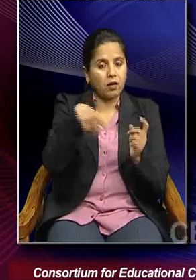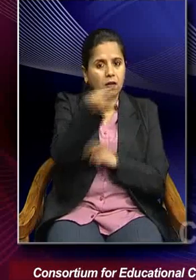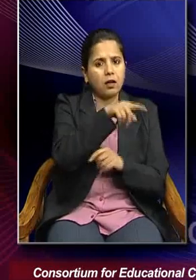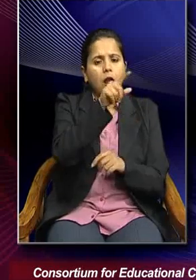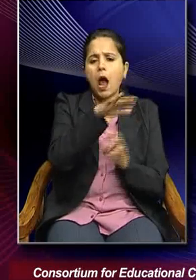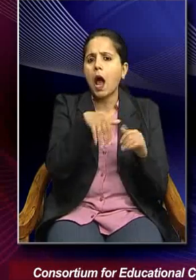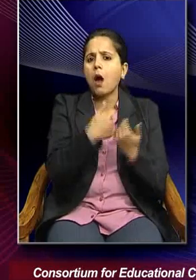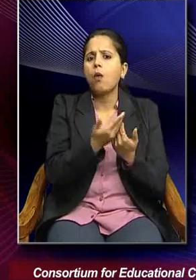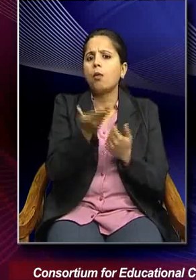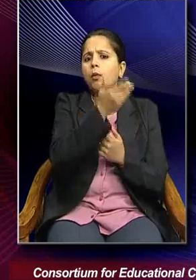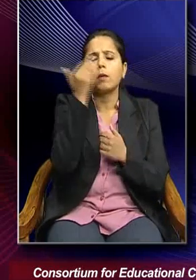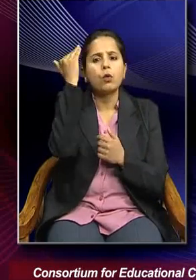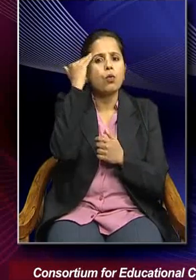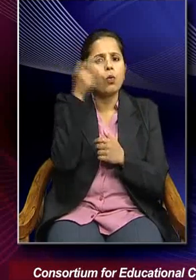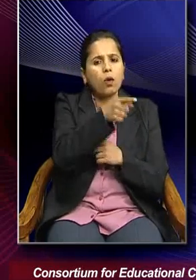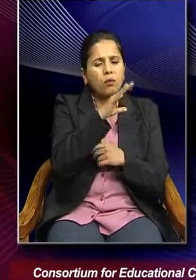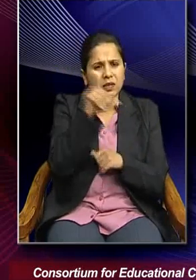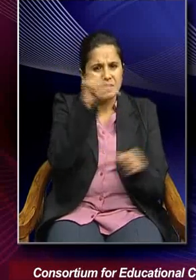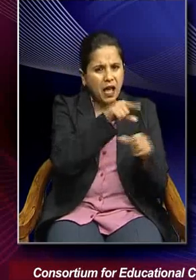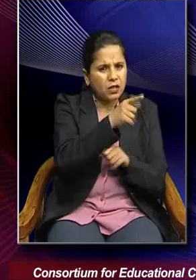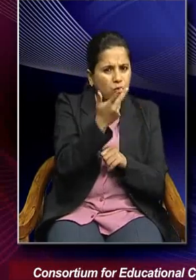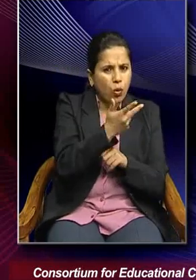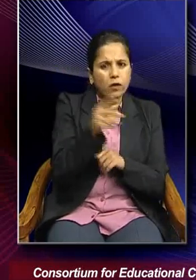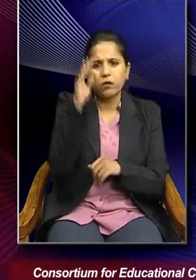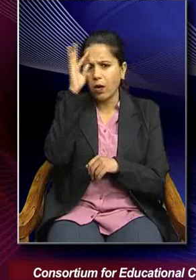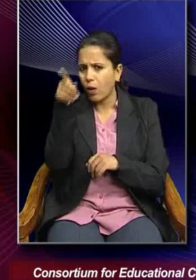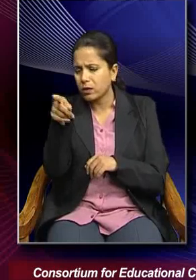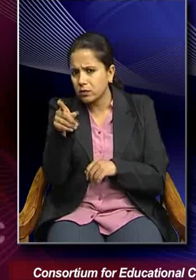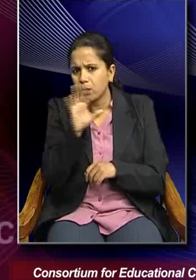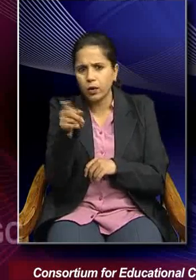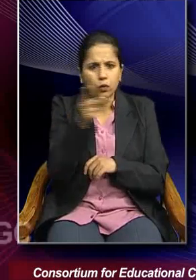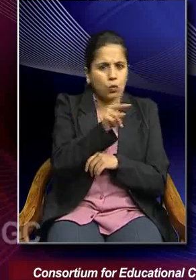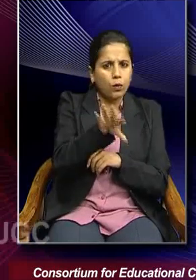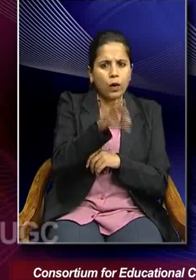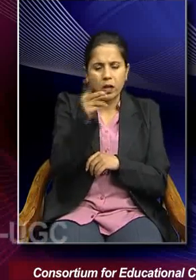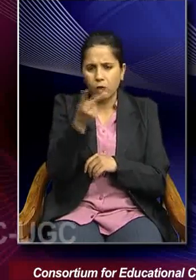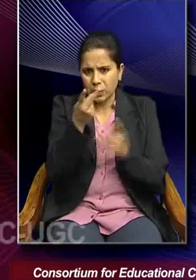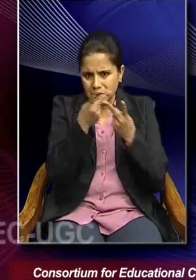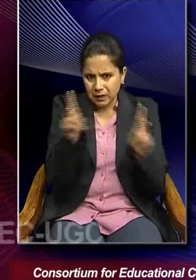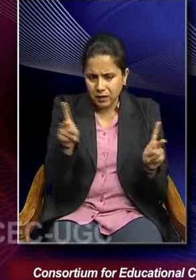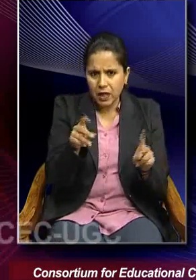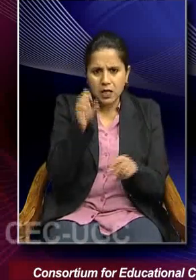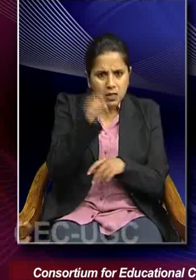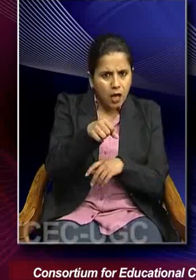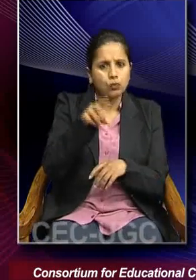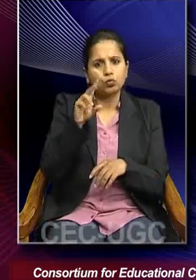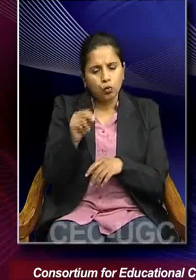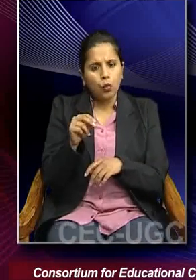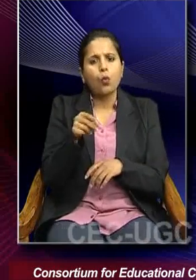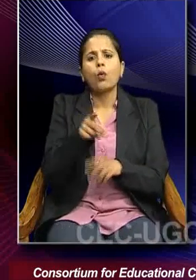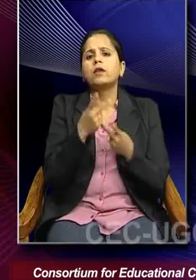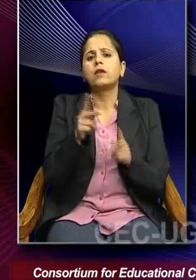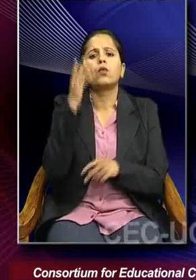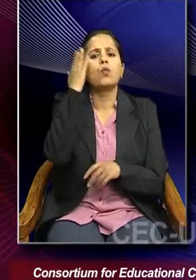will they know that what is science and what is philosophy, whether they are different? If they are different, why are